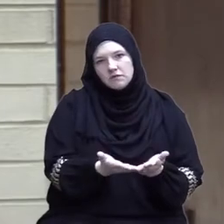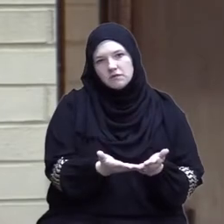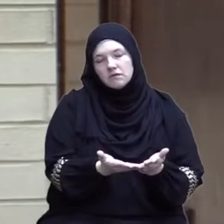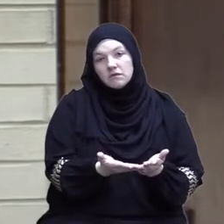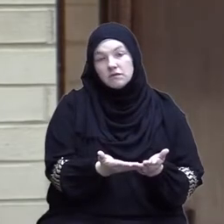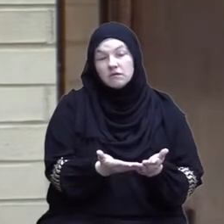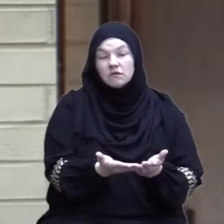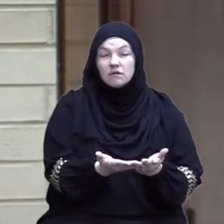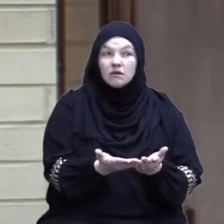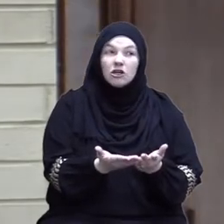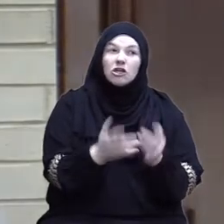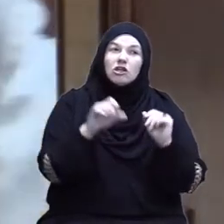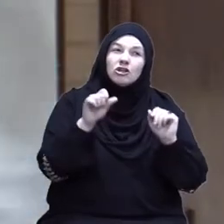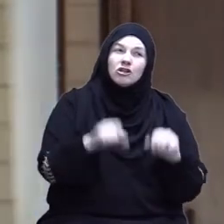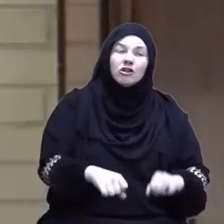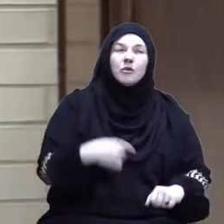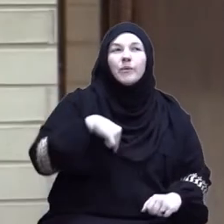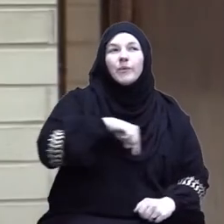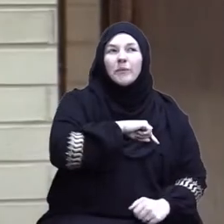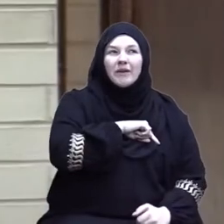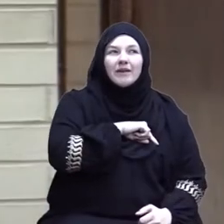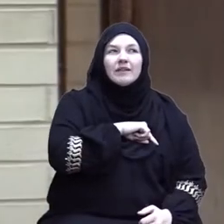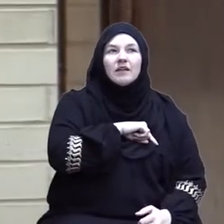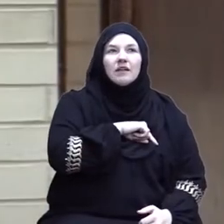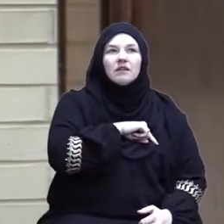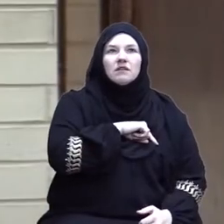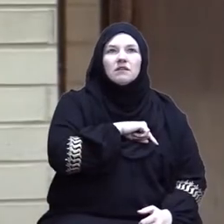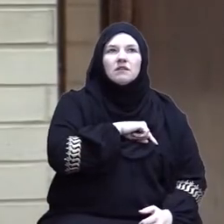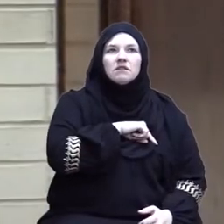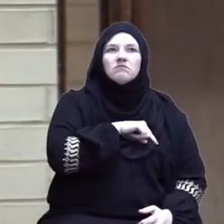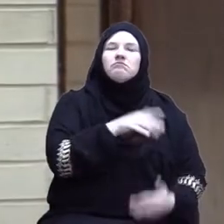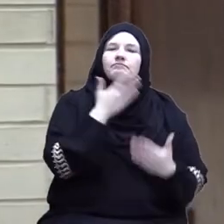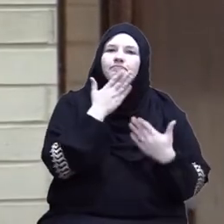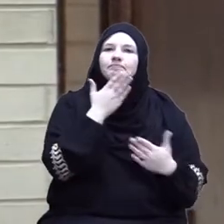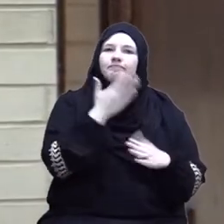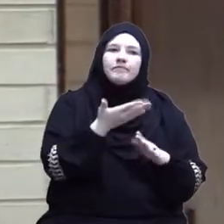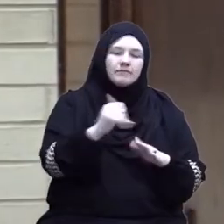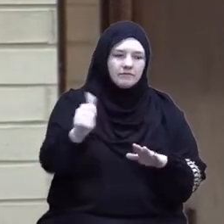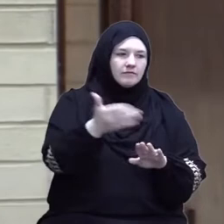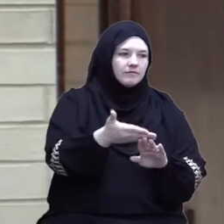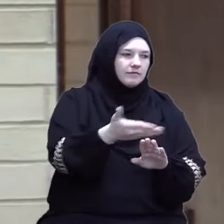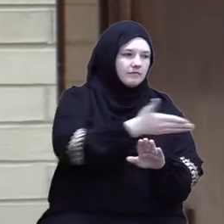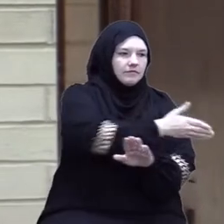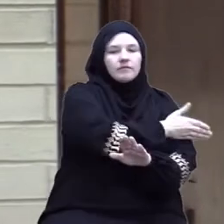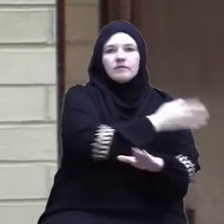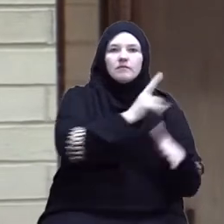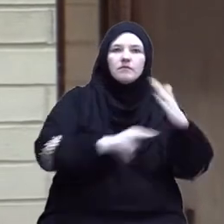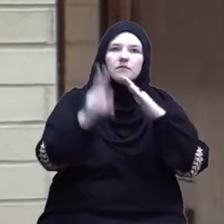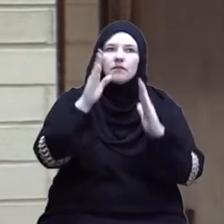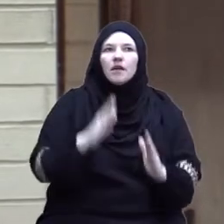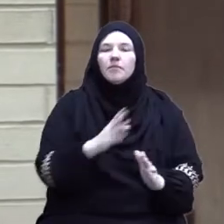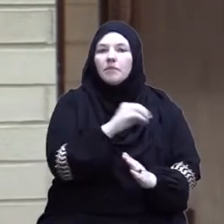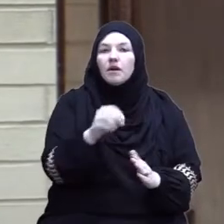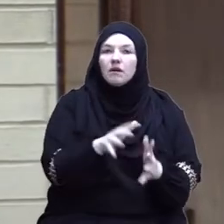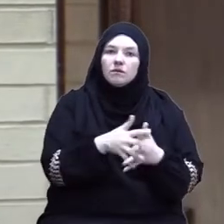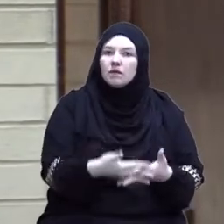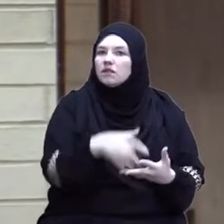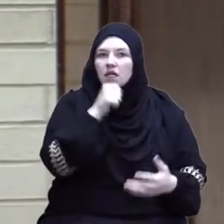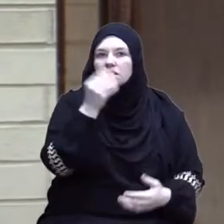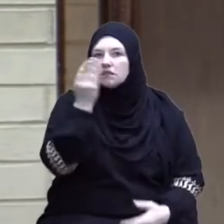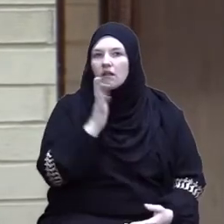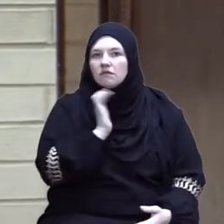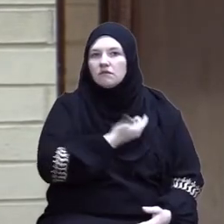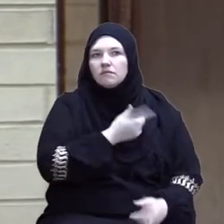Could we have ever appreciated any previous prophets had the Quran not told us about it?